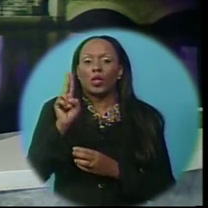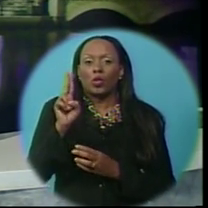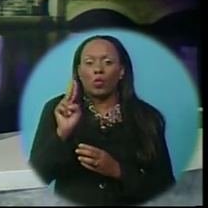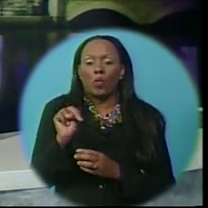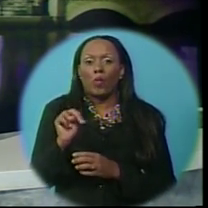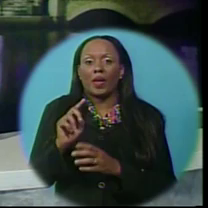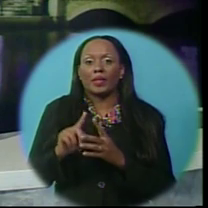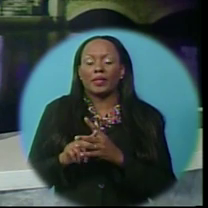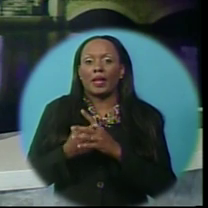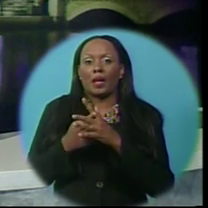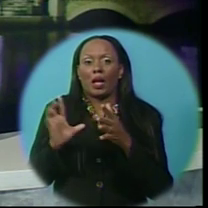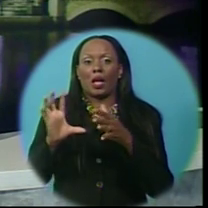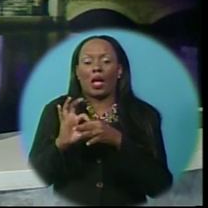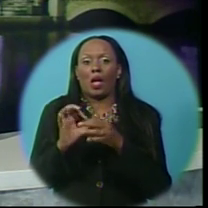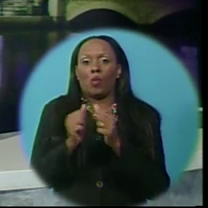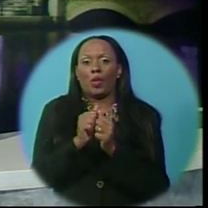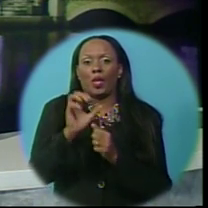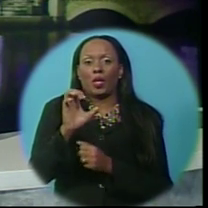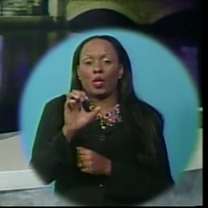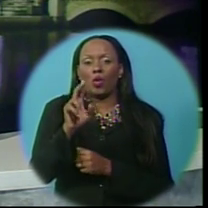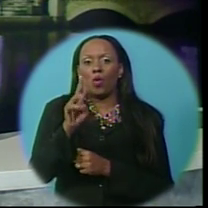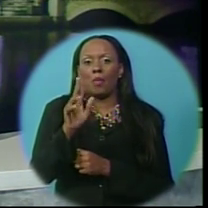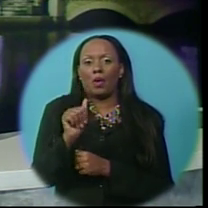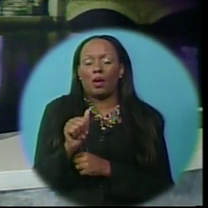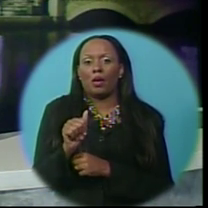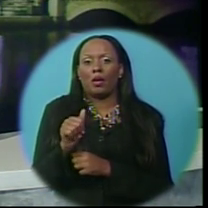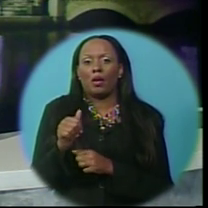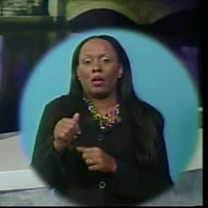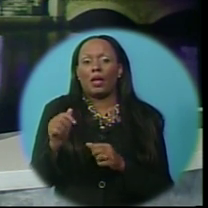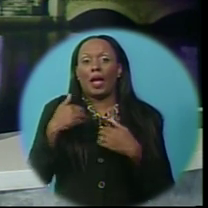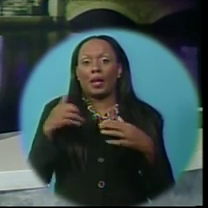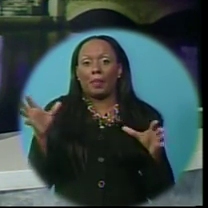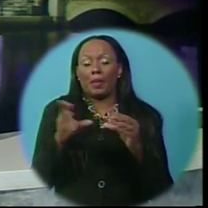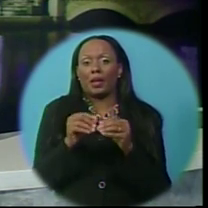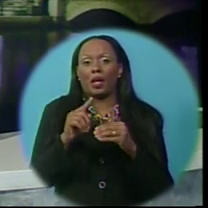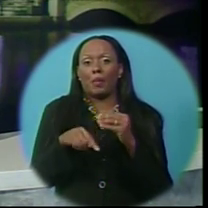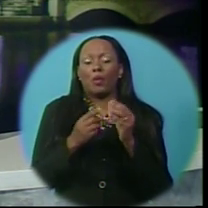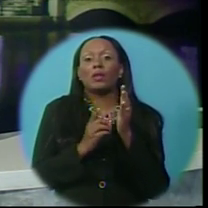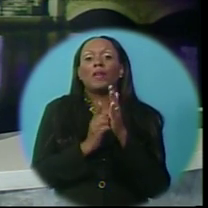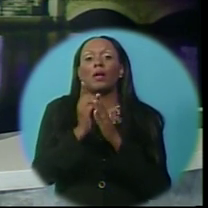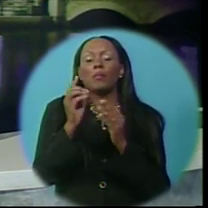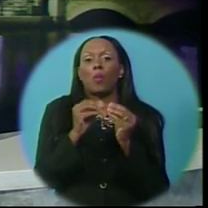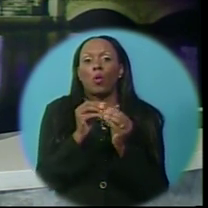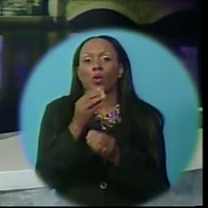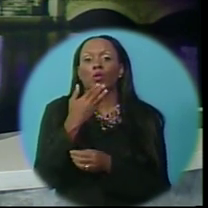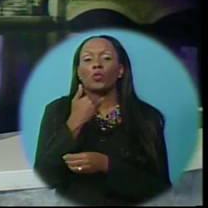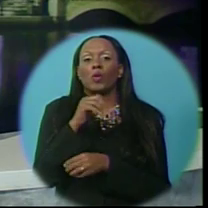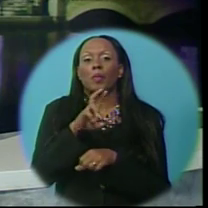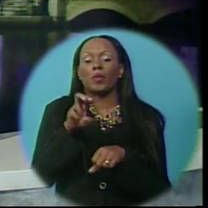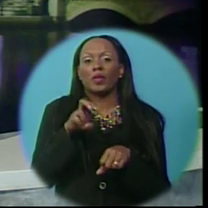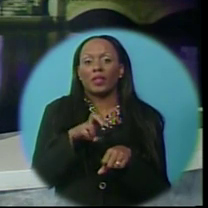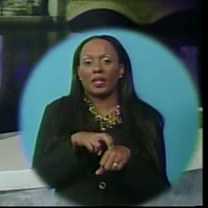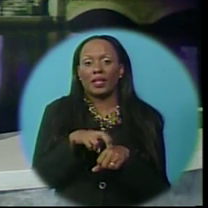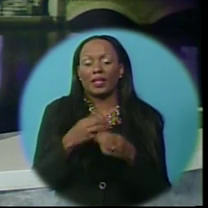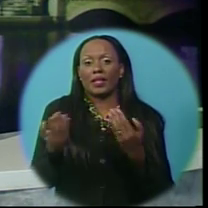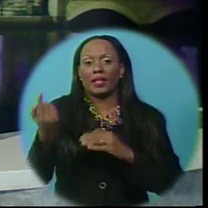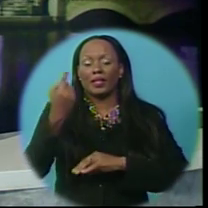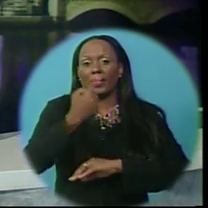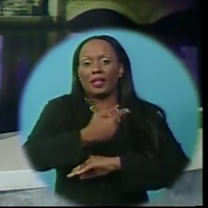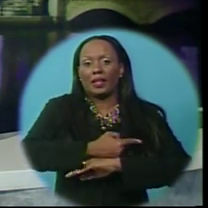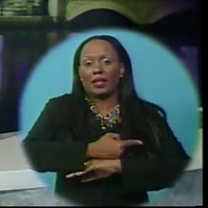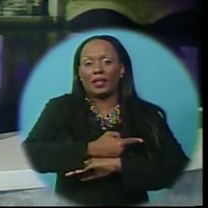formally launched its partnership with Cuba at a seminar on sweet potato development in the Caribbean at UN House in